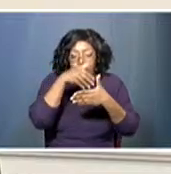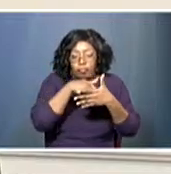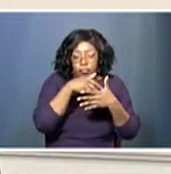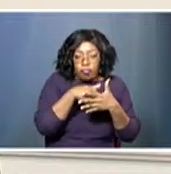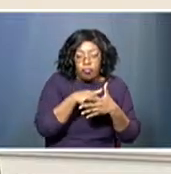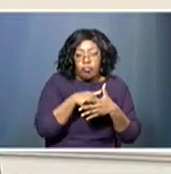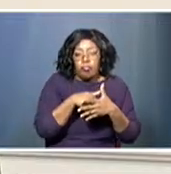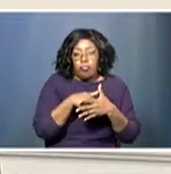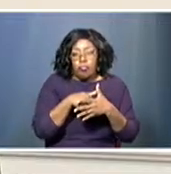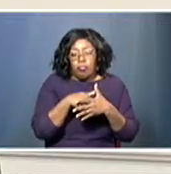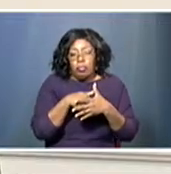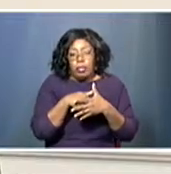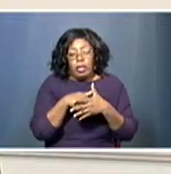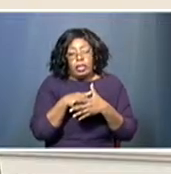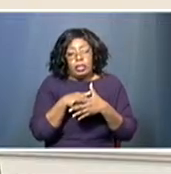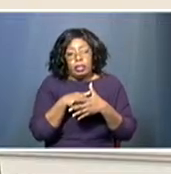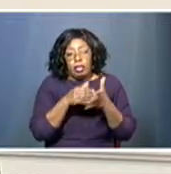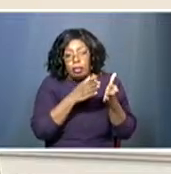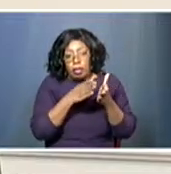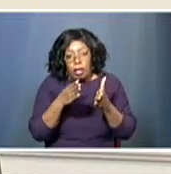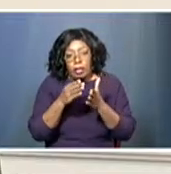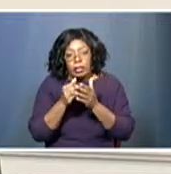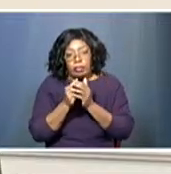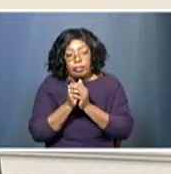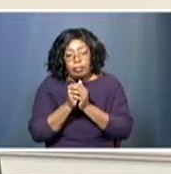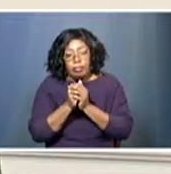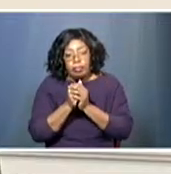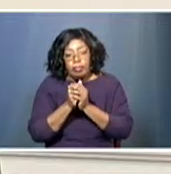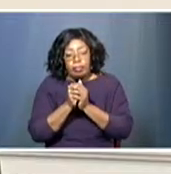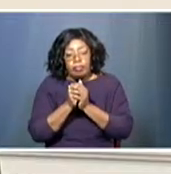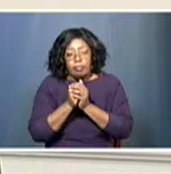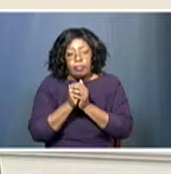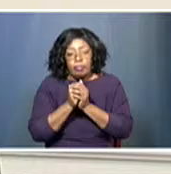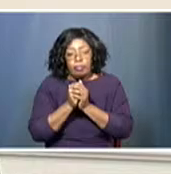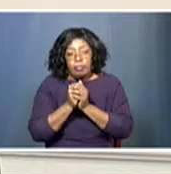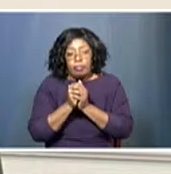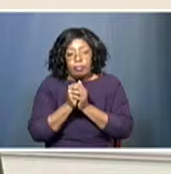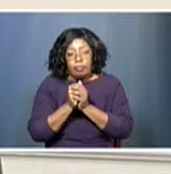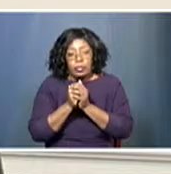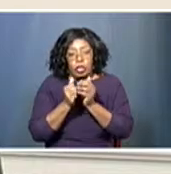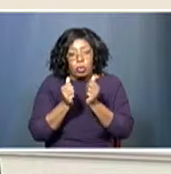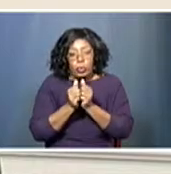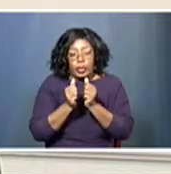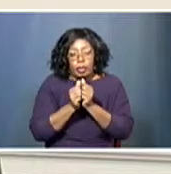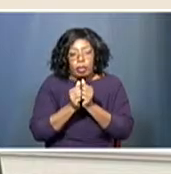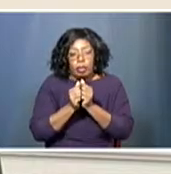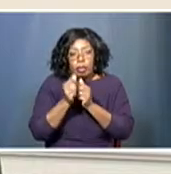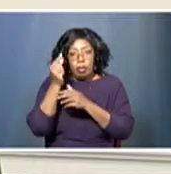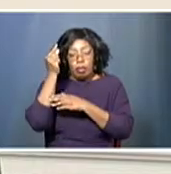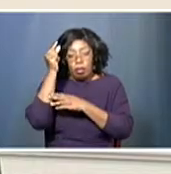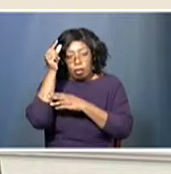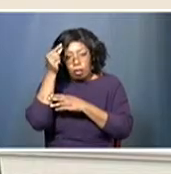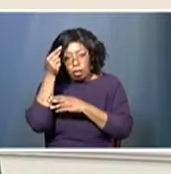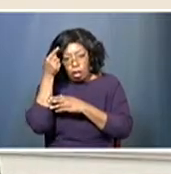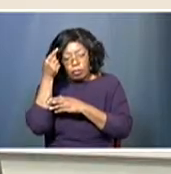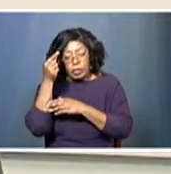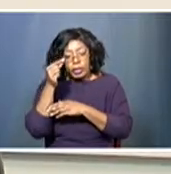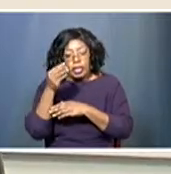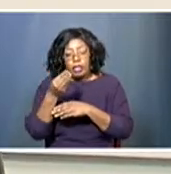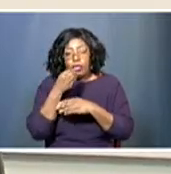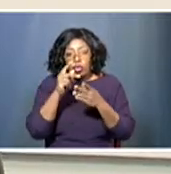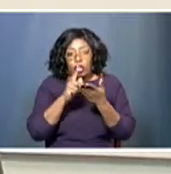mechanisms to ensure that, insofar as the interaction with the internal government agencies and the food